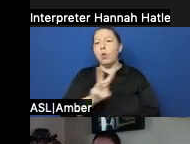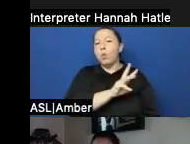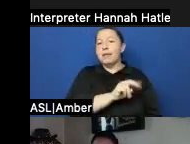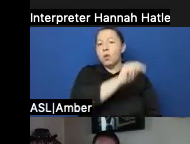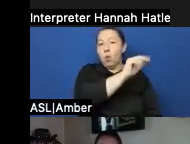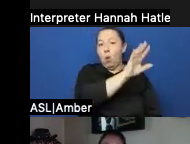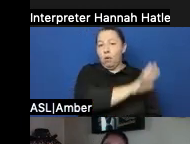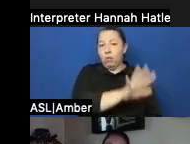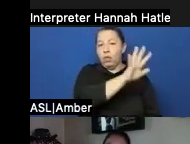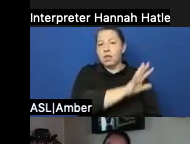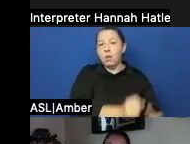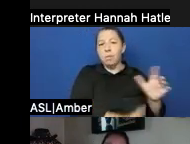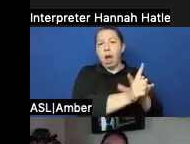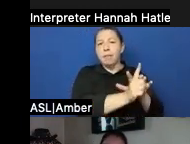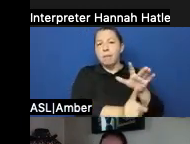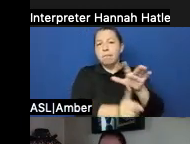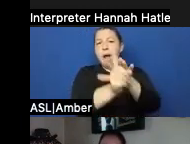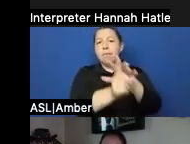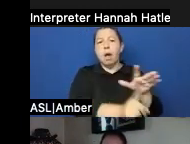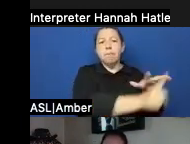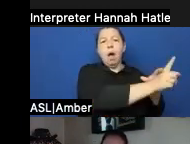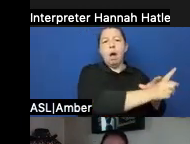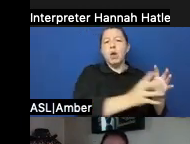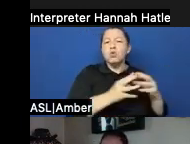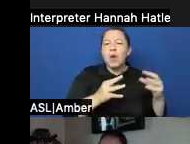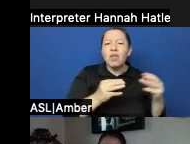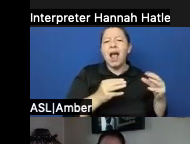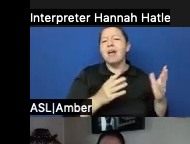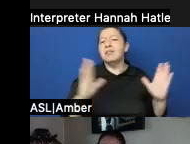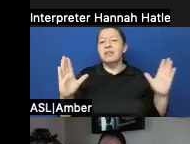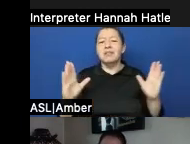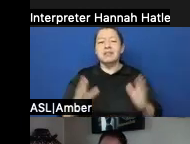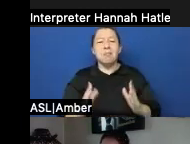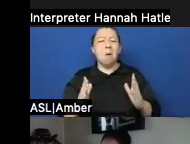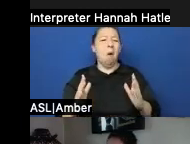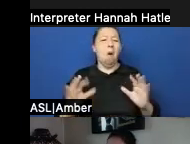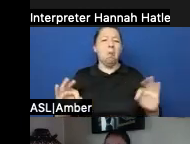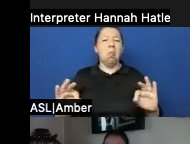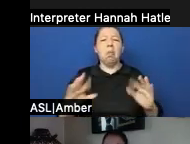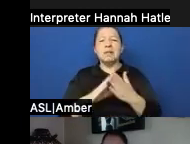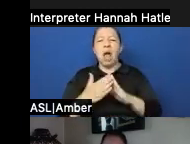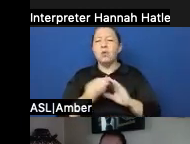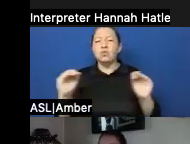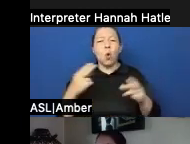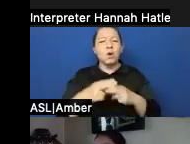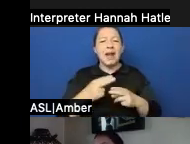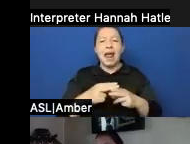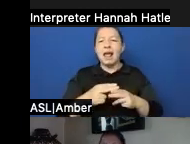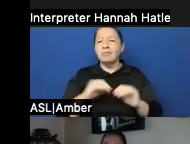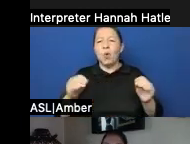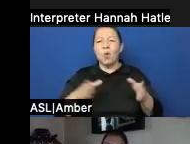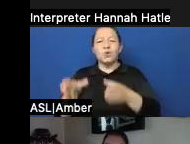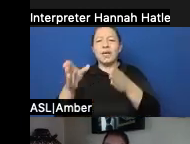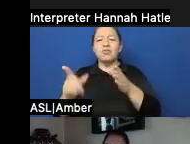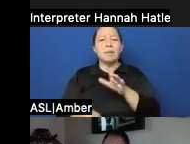were trailers and little shanty towns with no streets, no names, just popped up in a field.